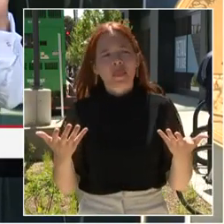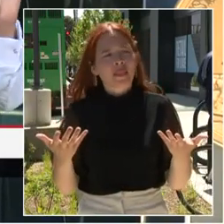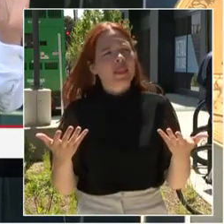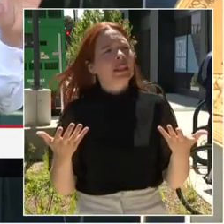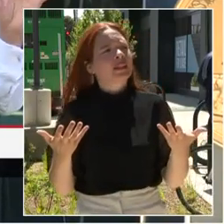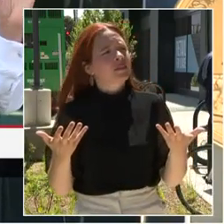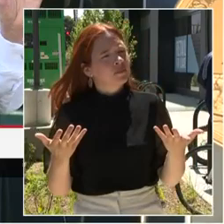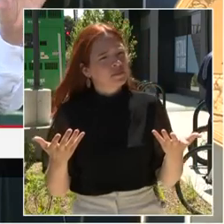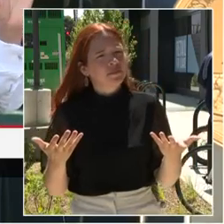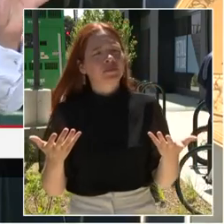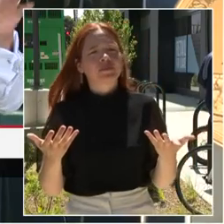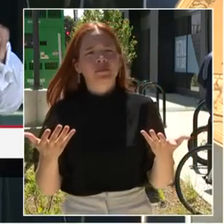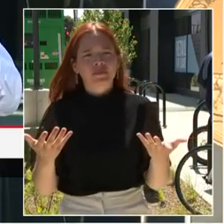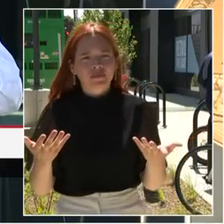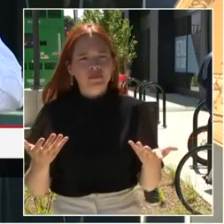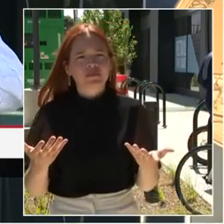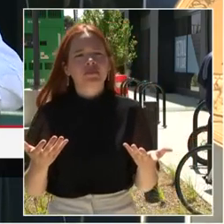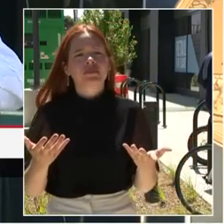The important work